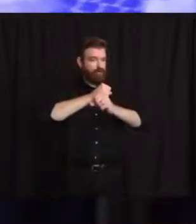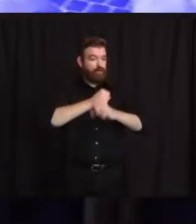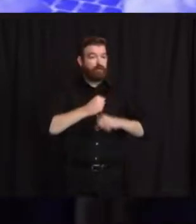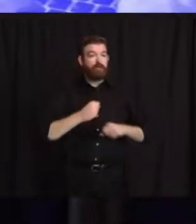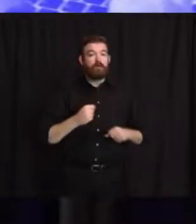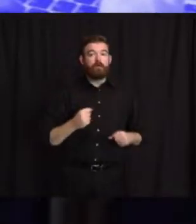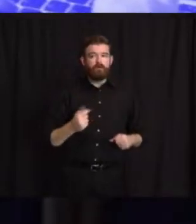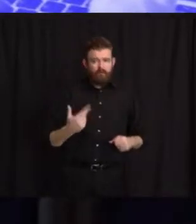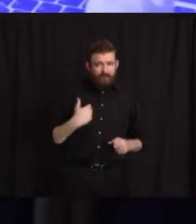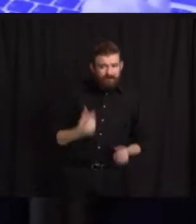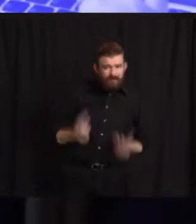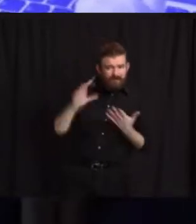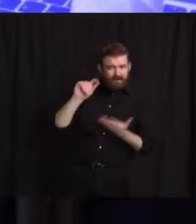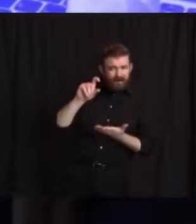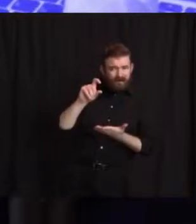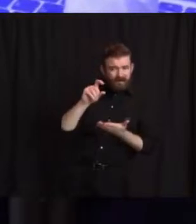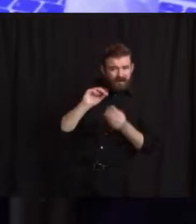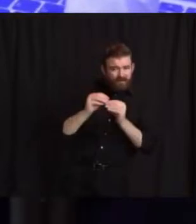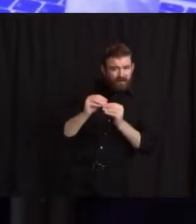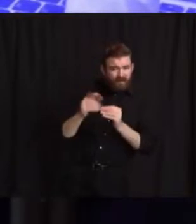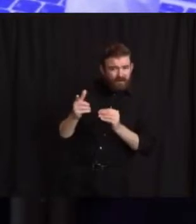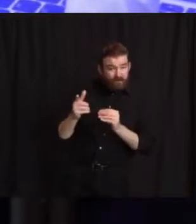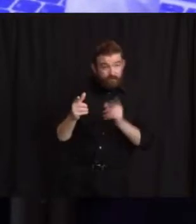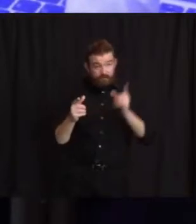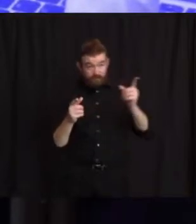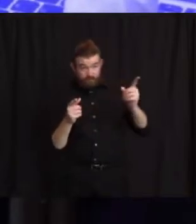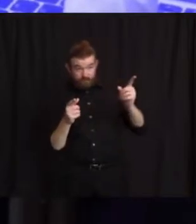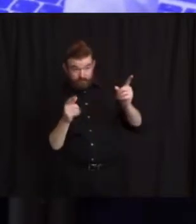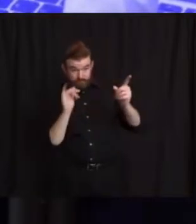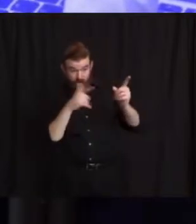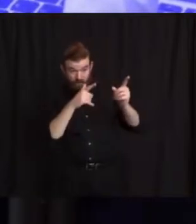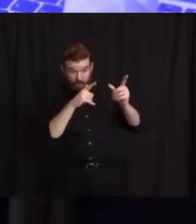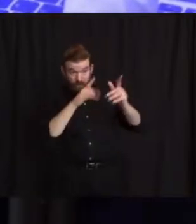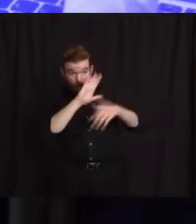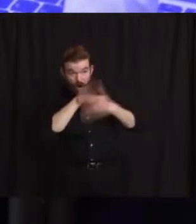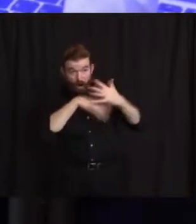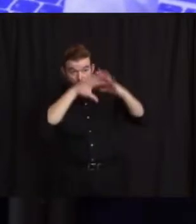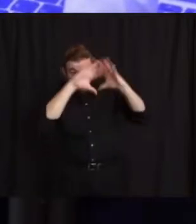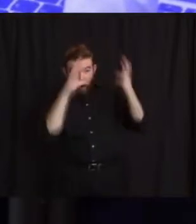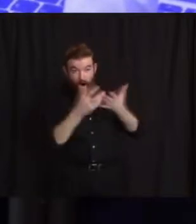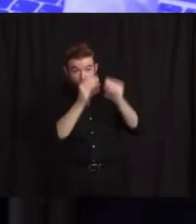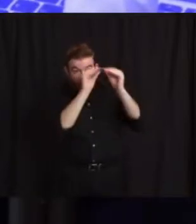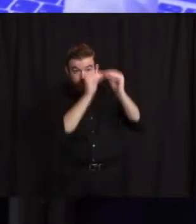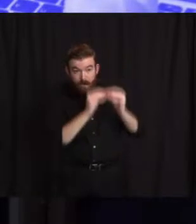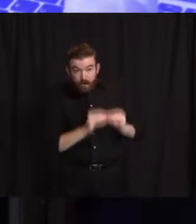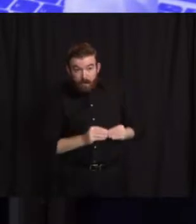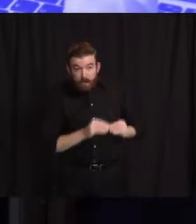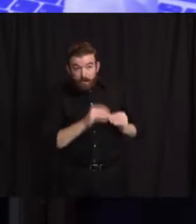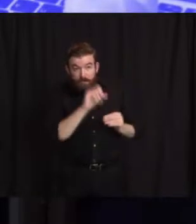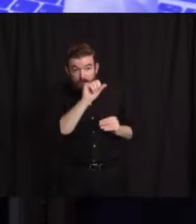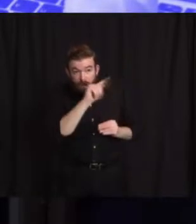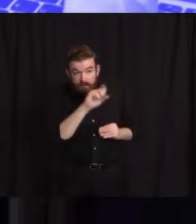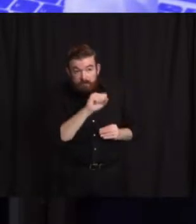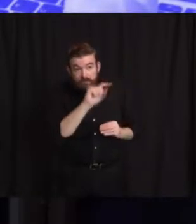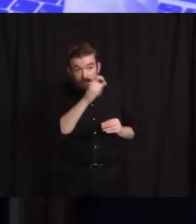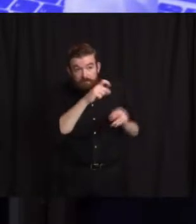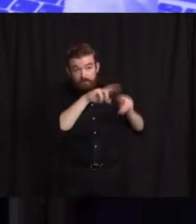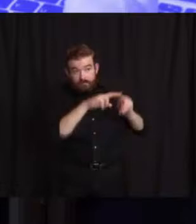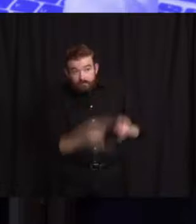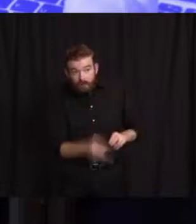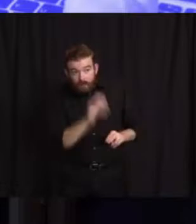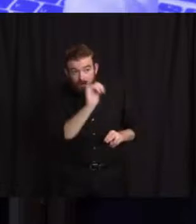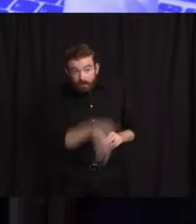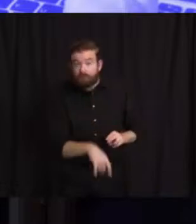Yeah, is that the total, that's when you asked for the overall figure, you were talking about just sales tax overall decline? Yep, the sales tax for FY20